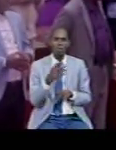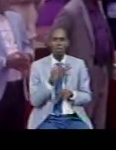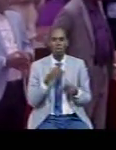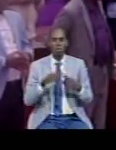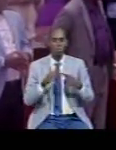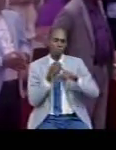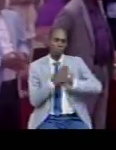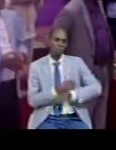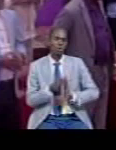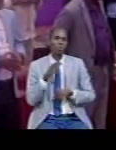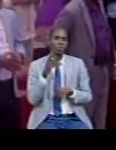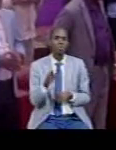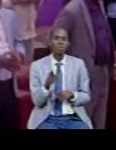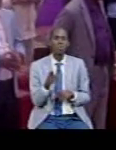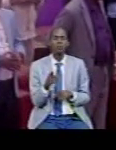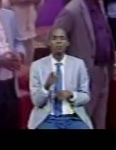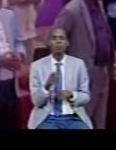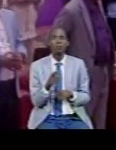protect you.